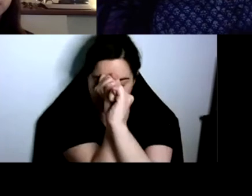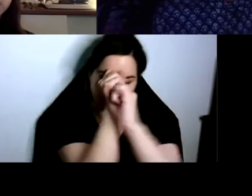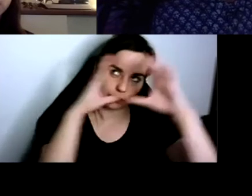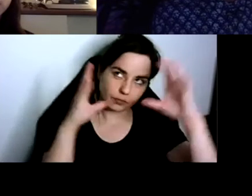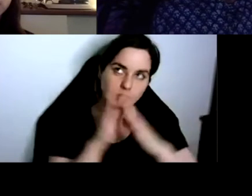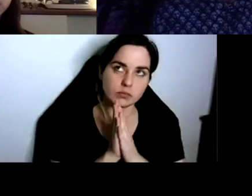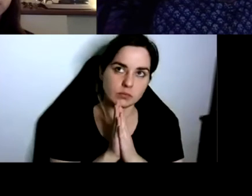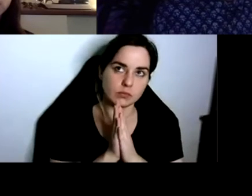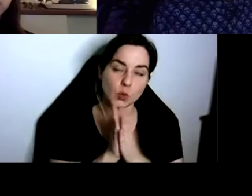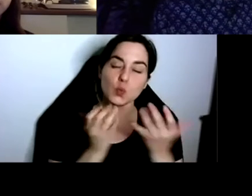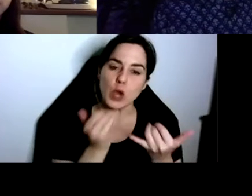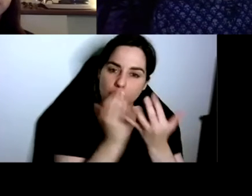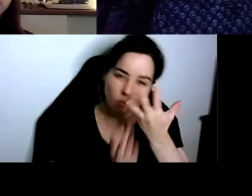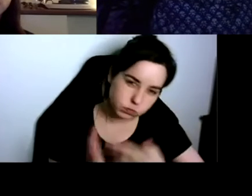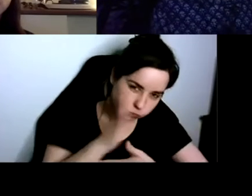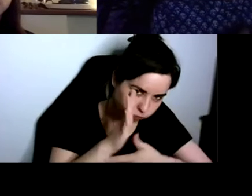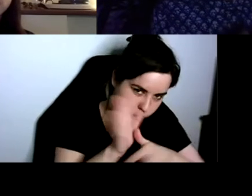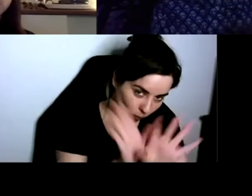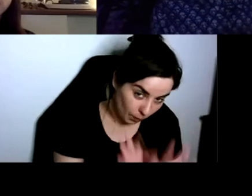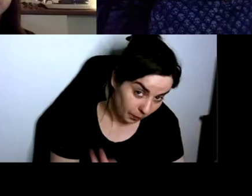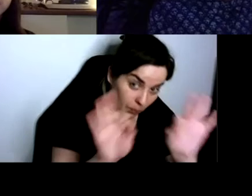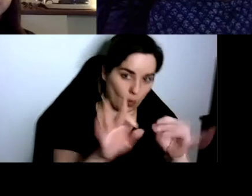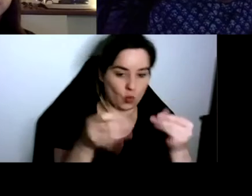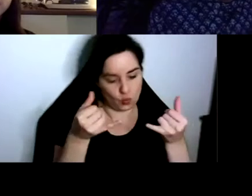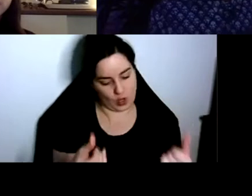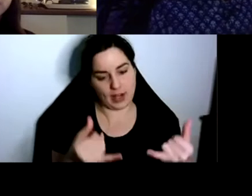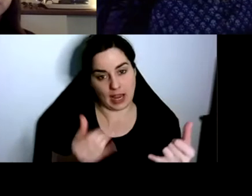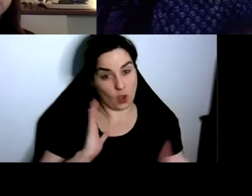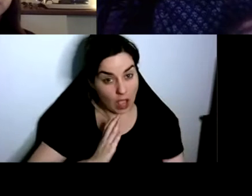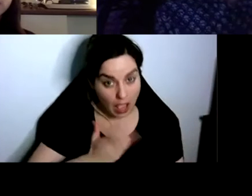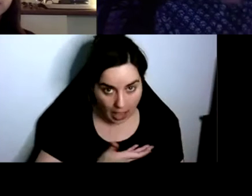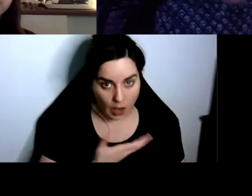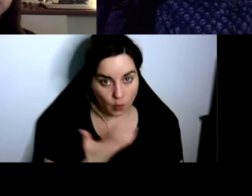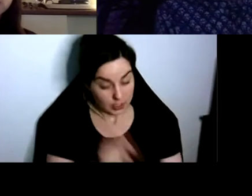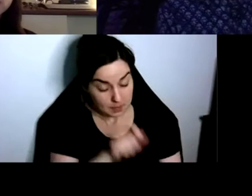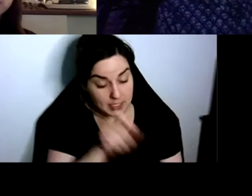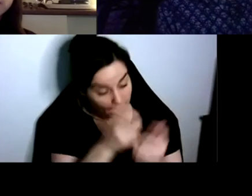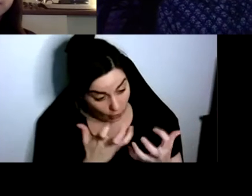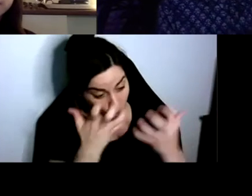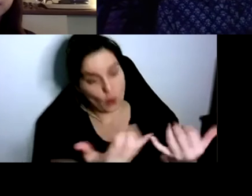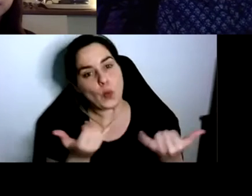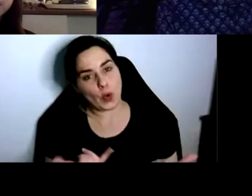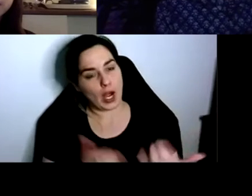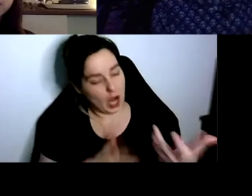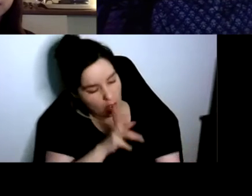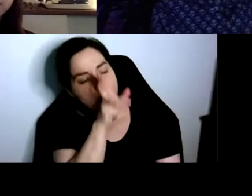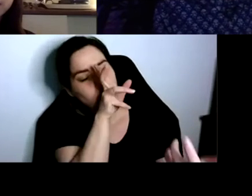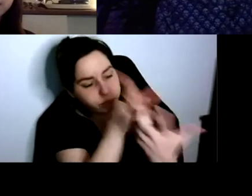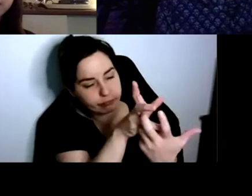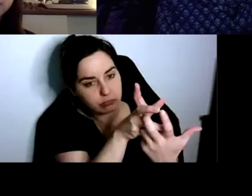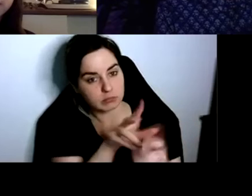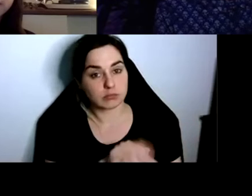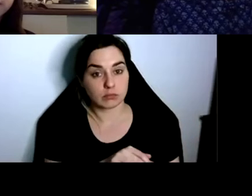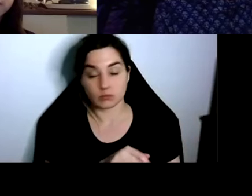is most important to the Rendezvous audience, right? Are we going to really try to just do supportive listening